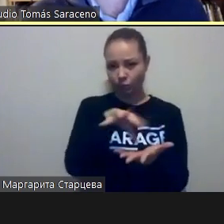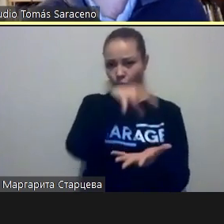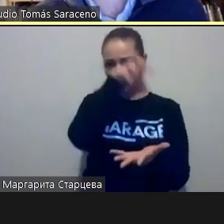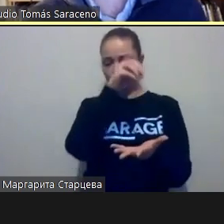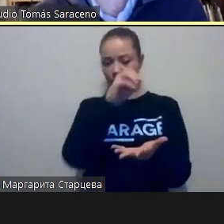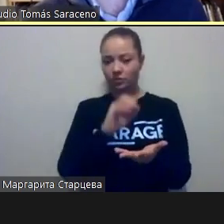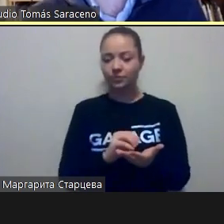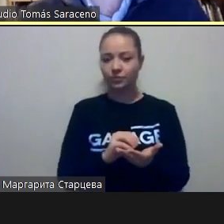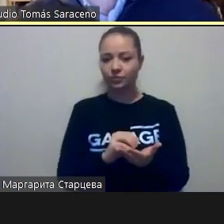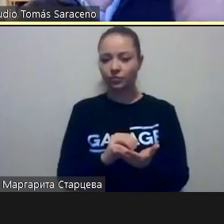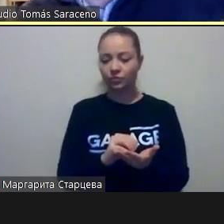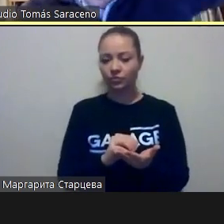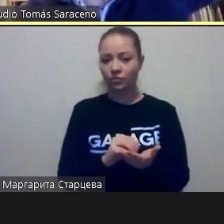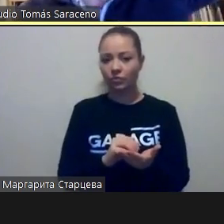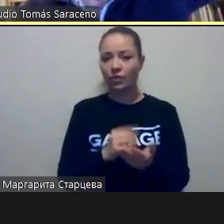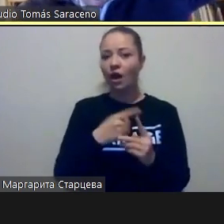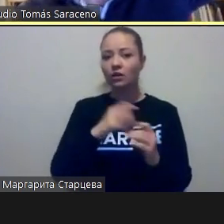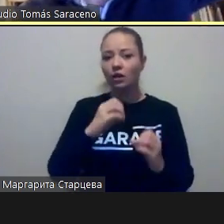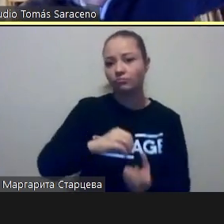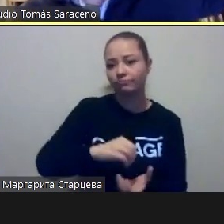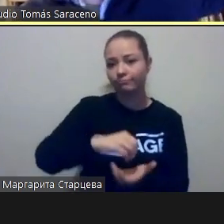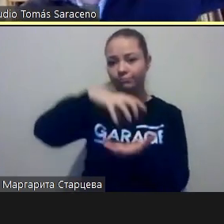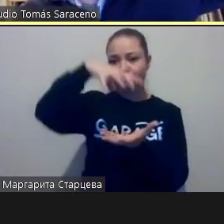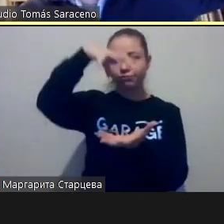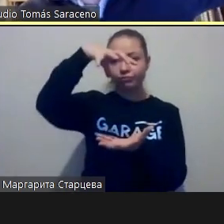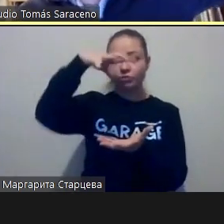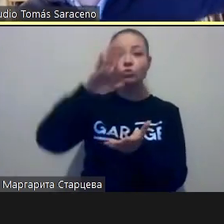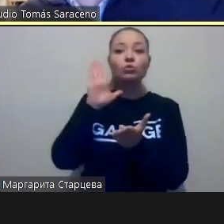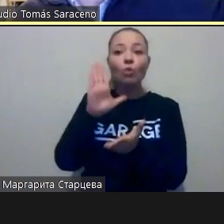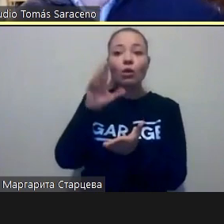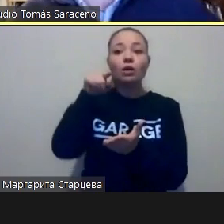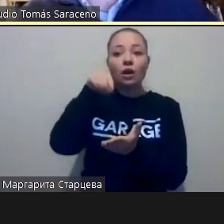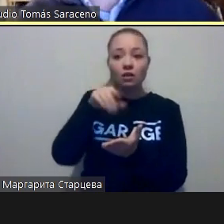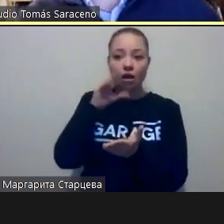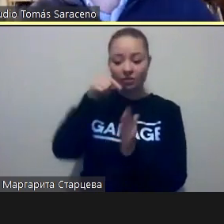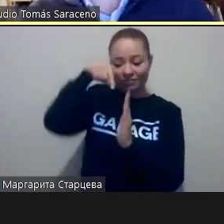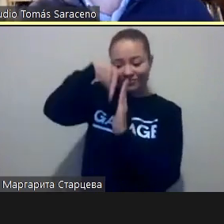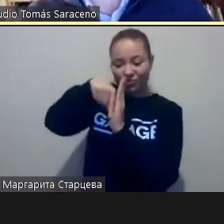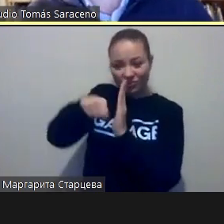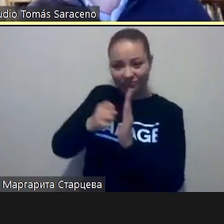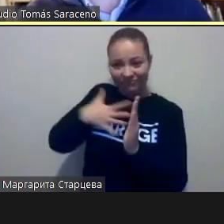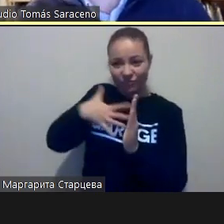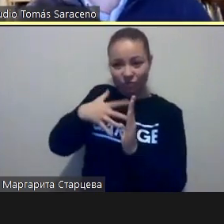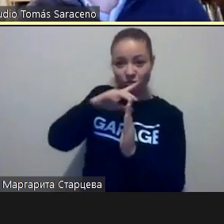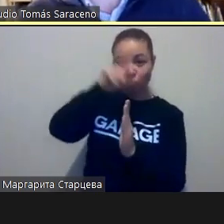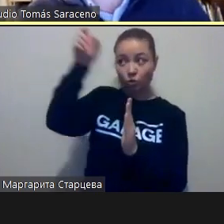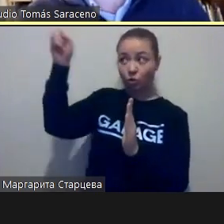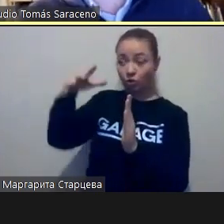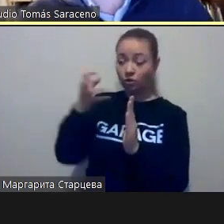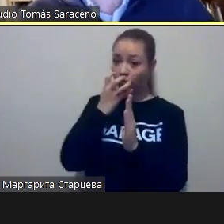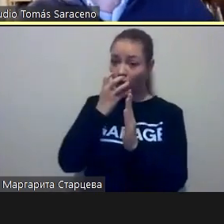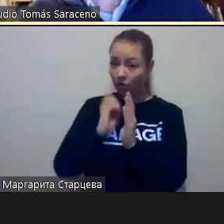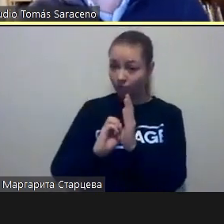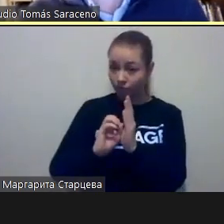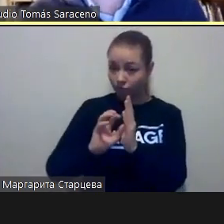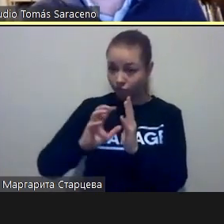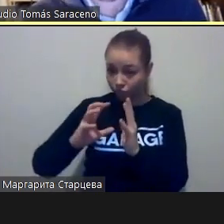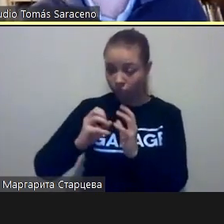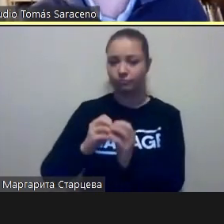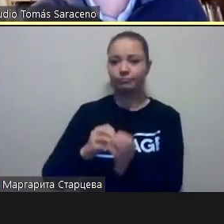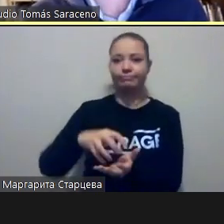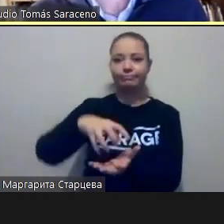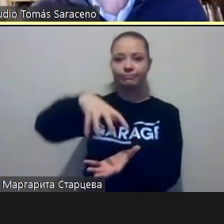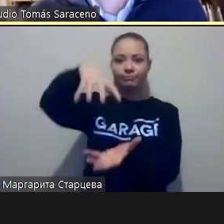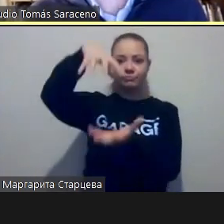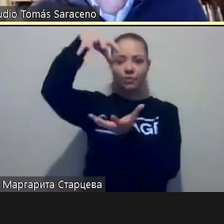the air inside is heated by the sun, and when the sun go down, you think, okay, but then the sculpture goes down, and this is really what it